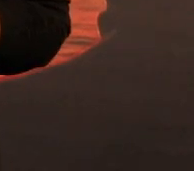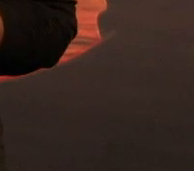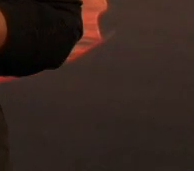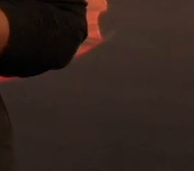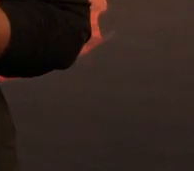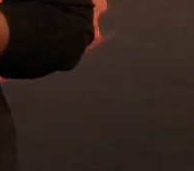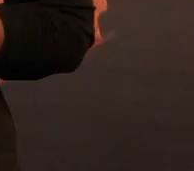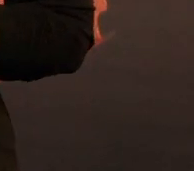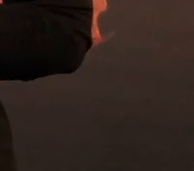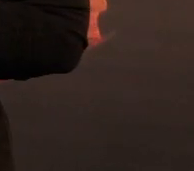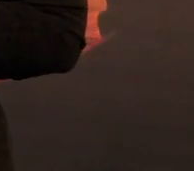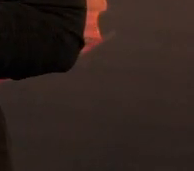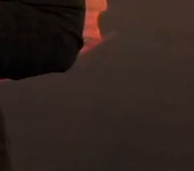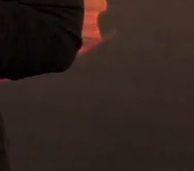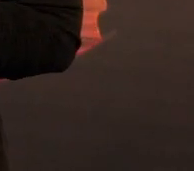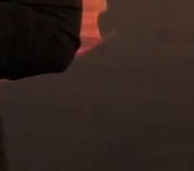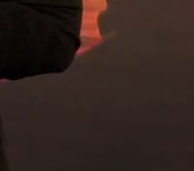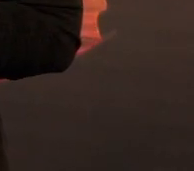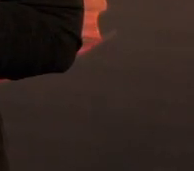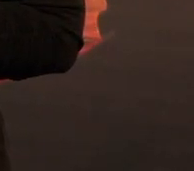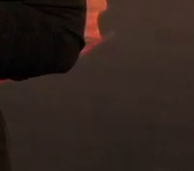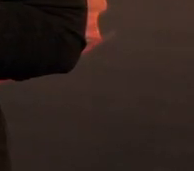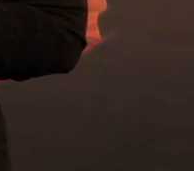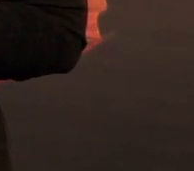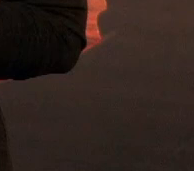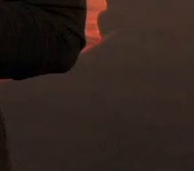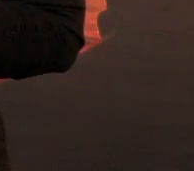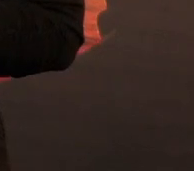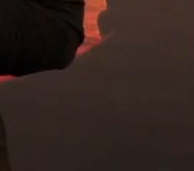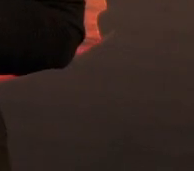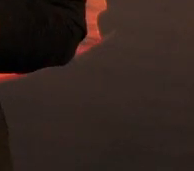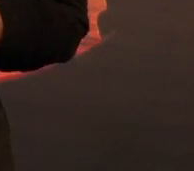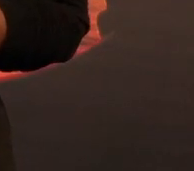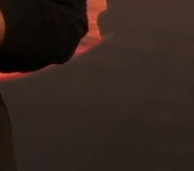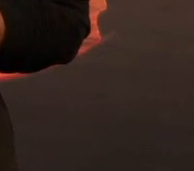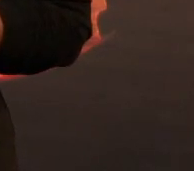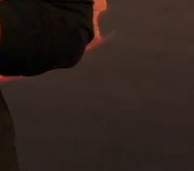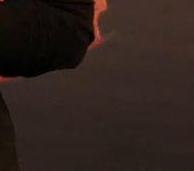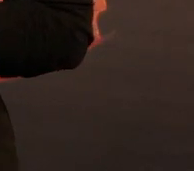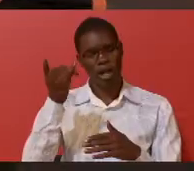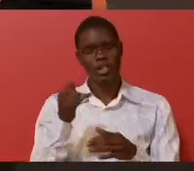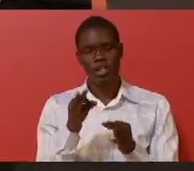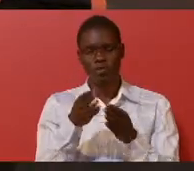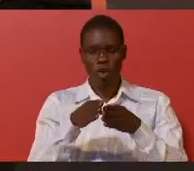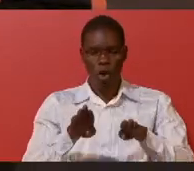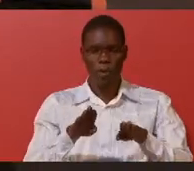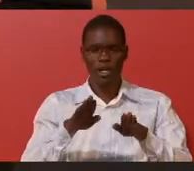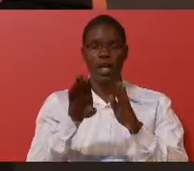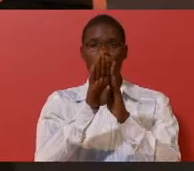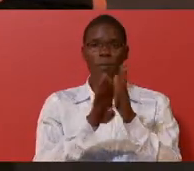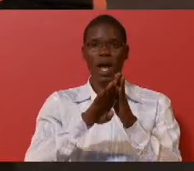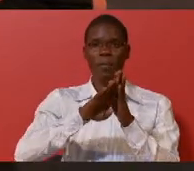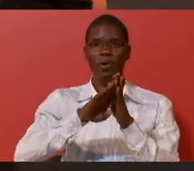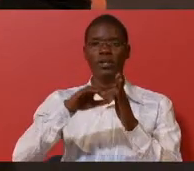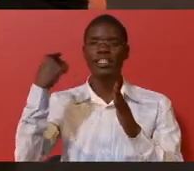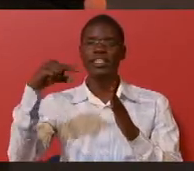no, they're not. God is. God is the reason. If we turn our Bibles to the book of Genesis, chapter